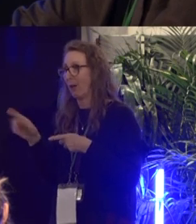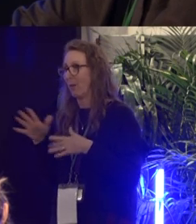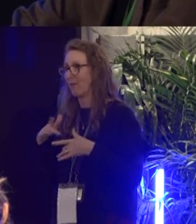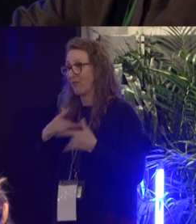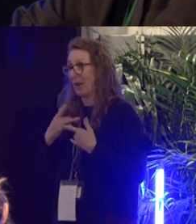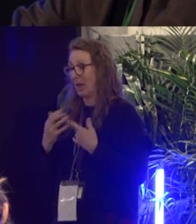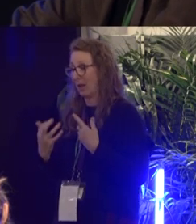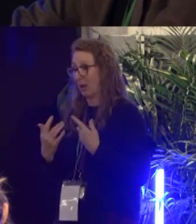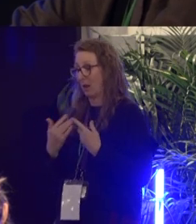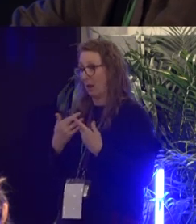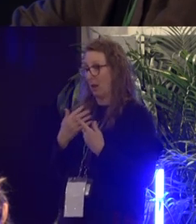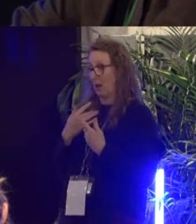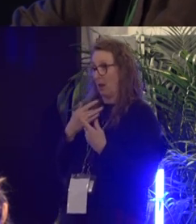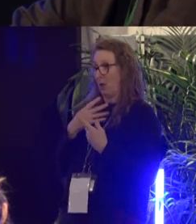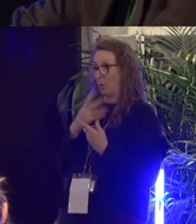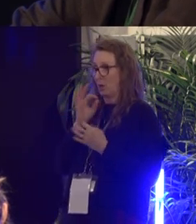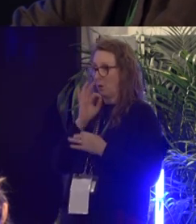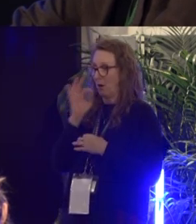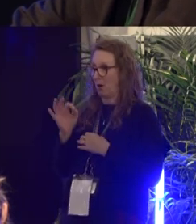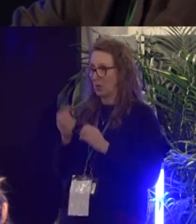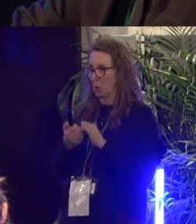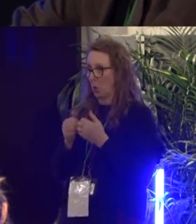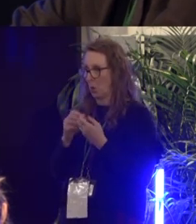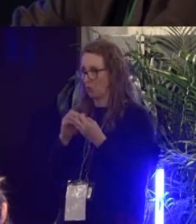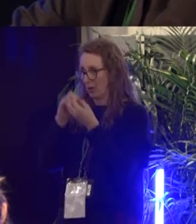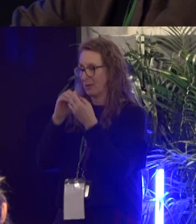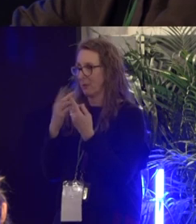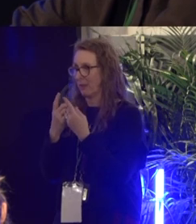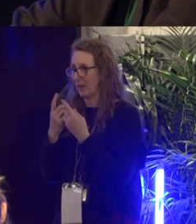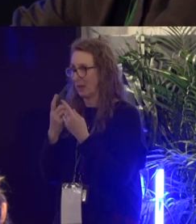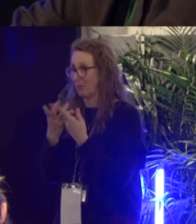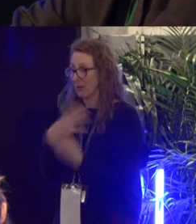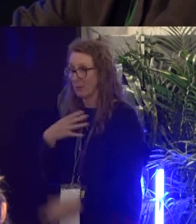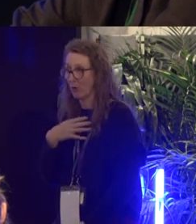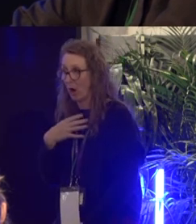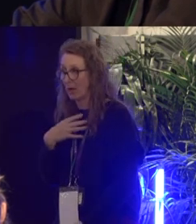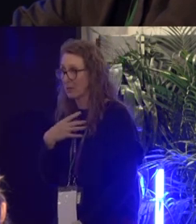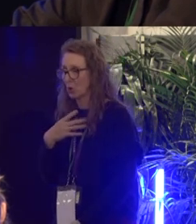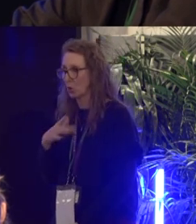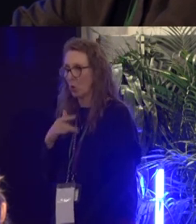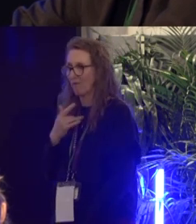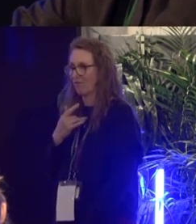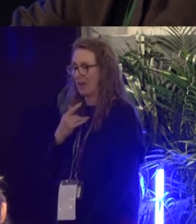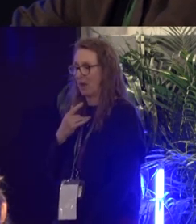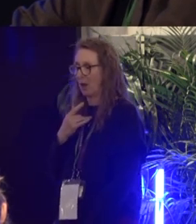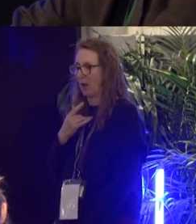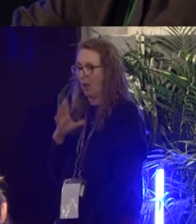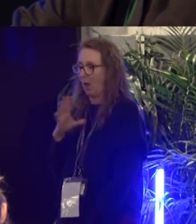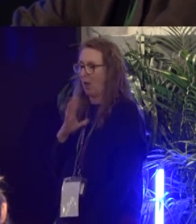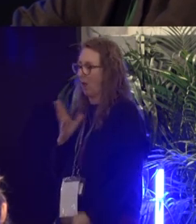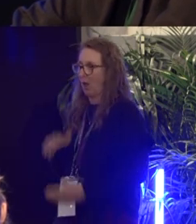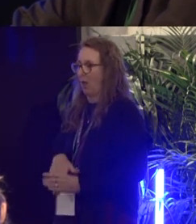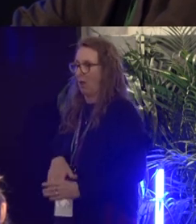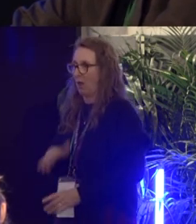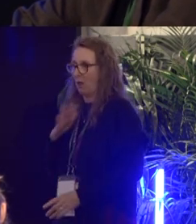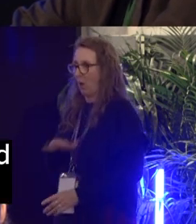you can get when you're being asked to co-create something by surprise, or something you don't feel up to, or